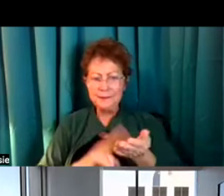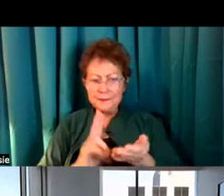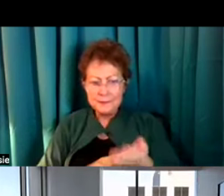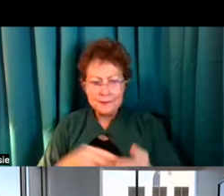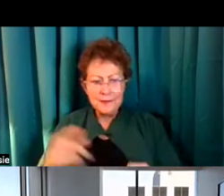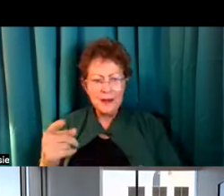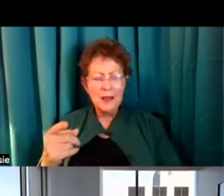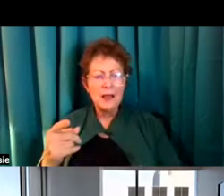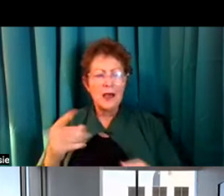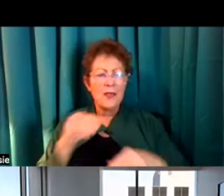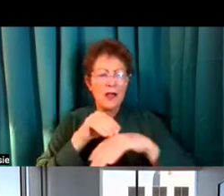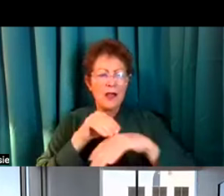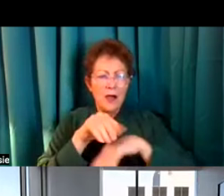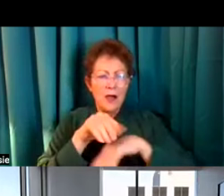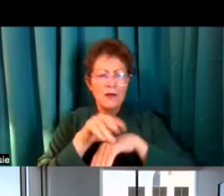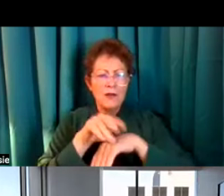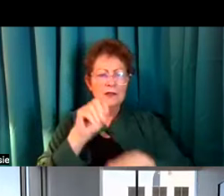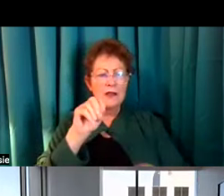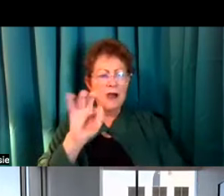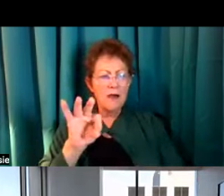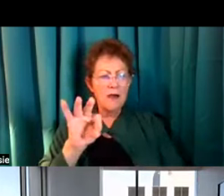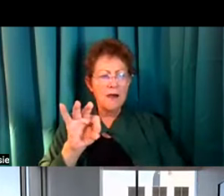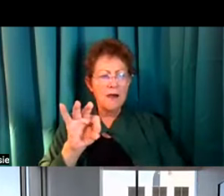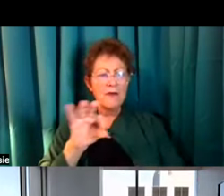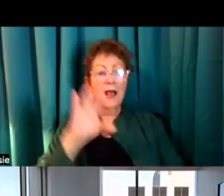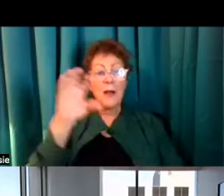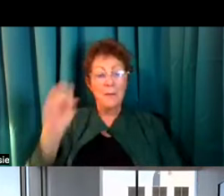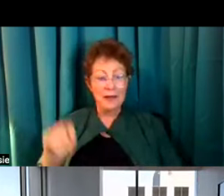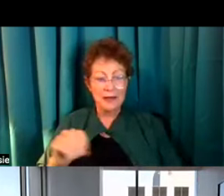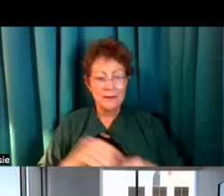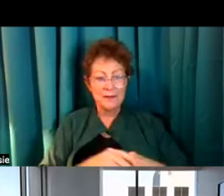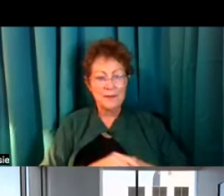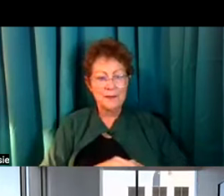the governance of the company.